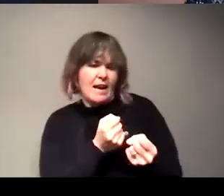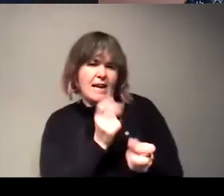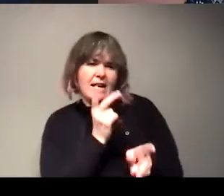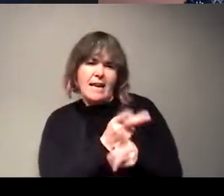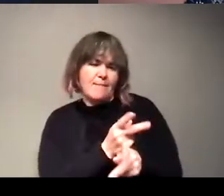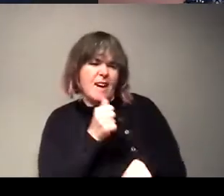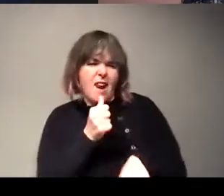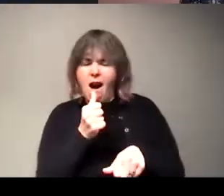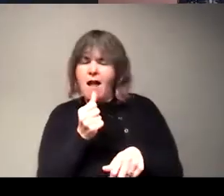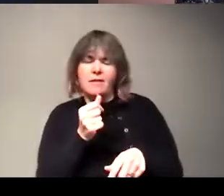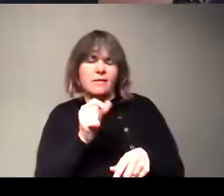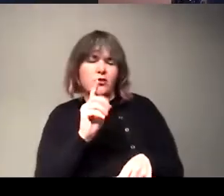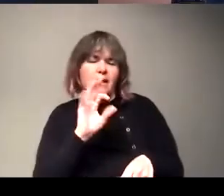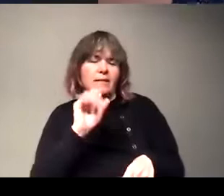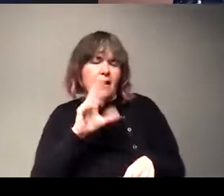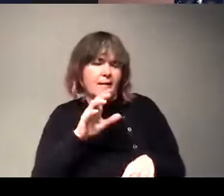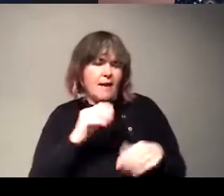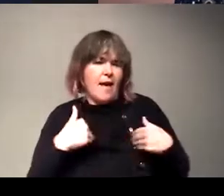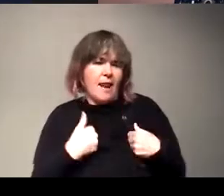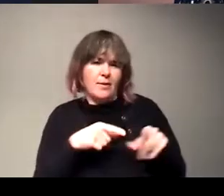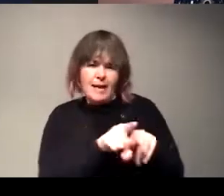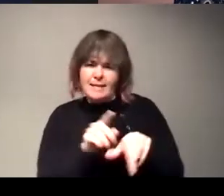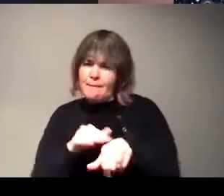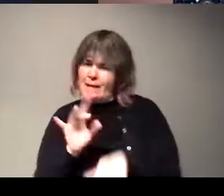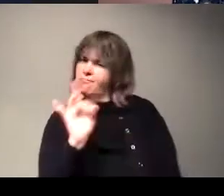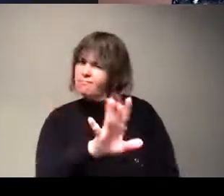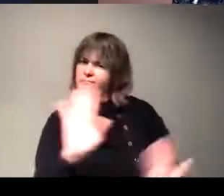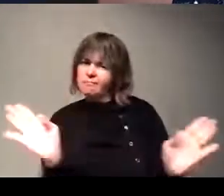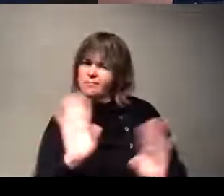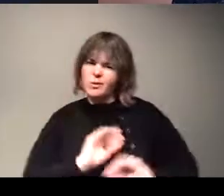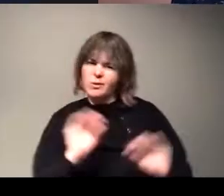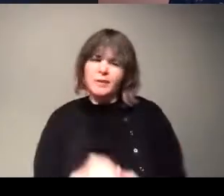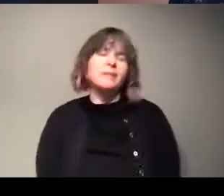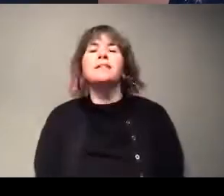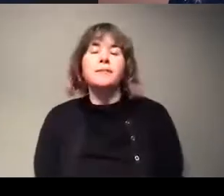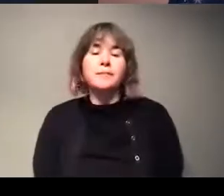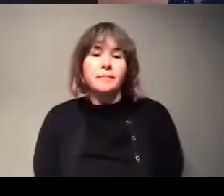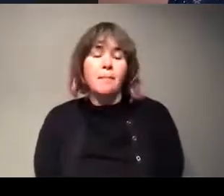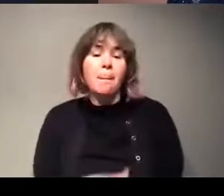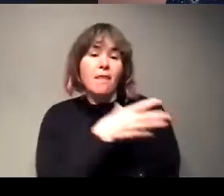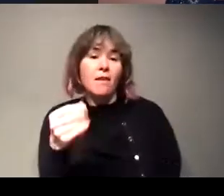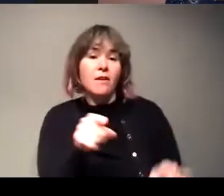non-domesticated animals as pets. So just want to put that out there. and